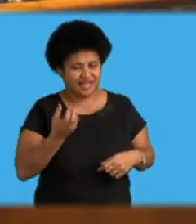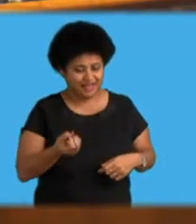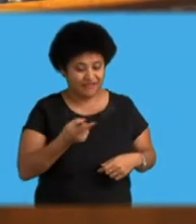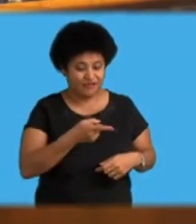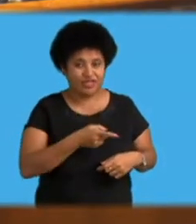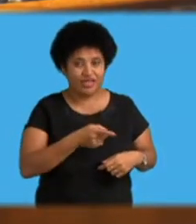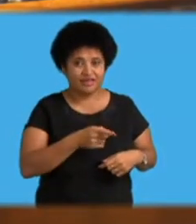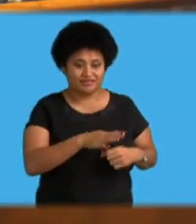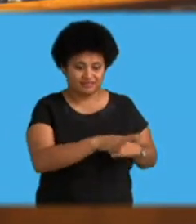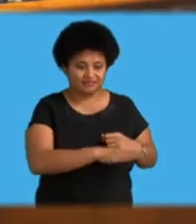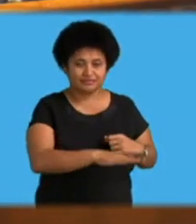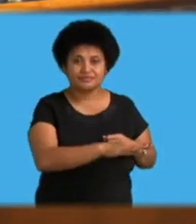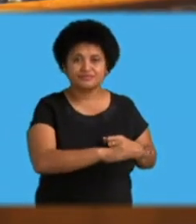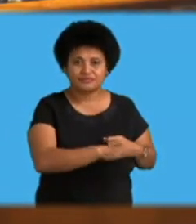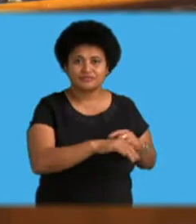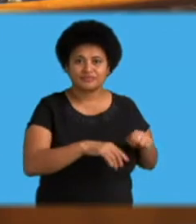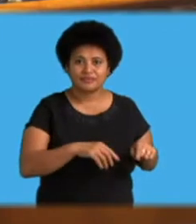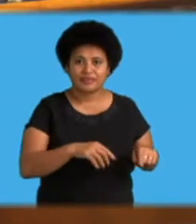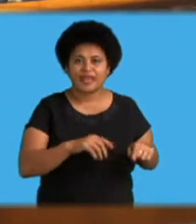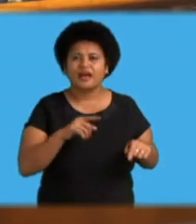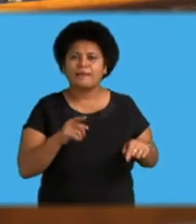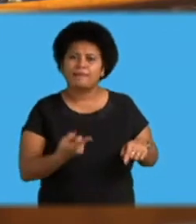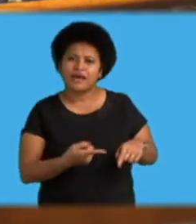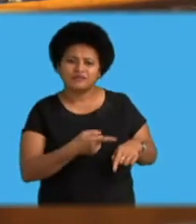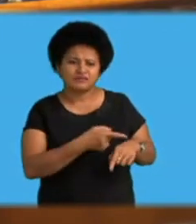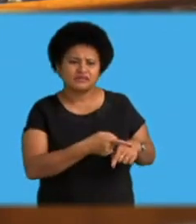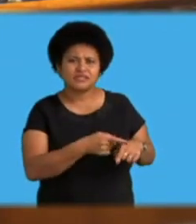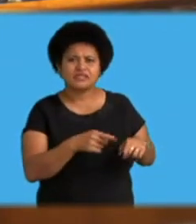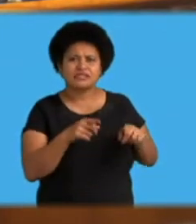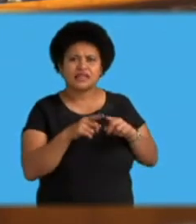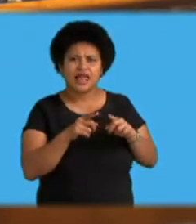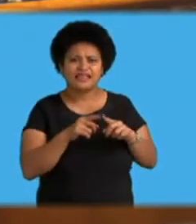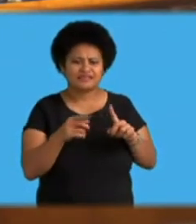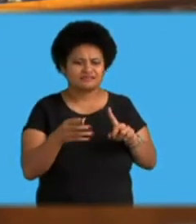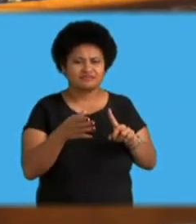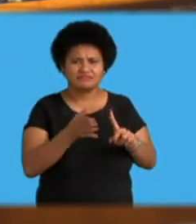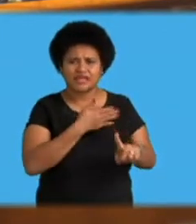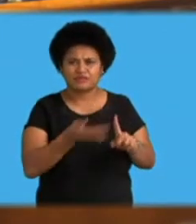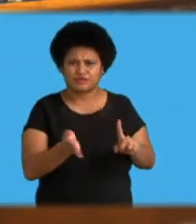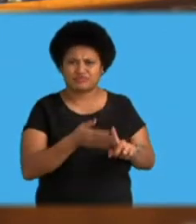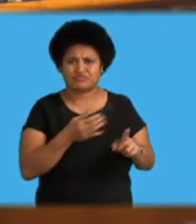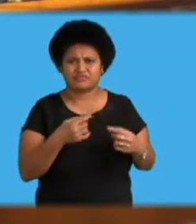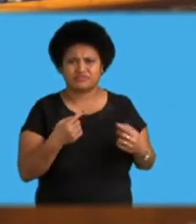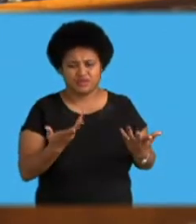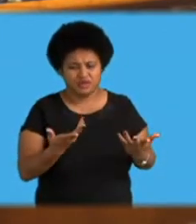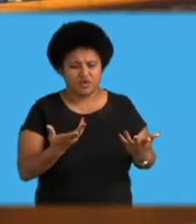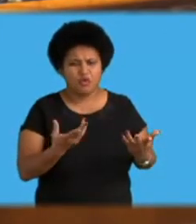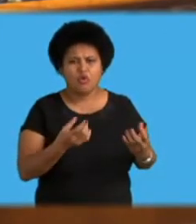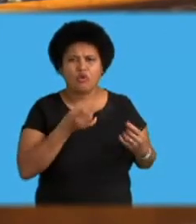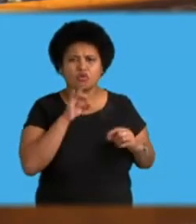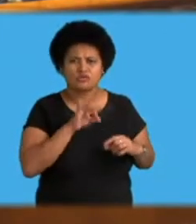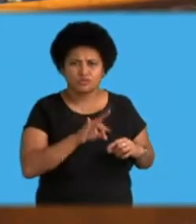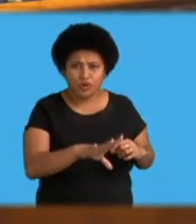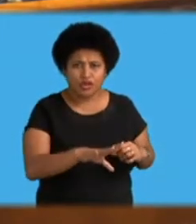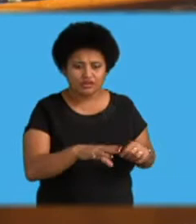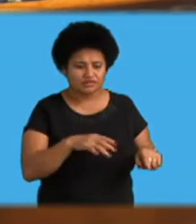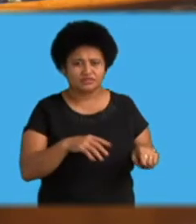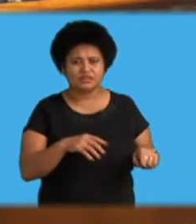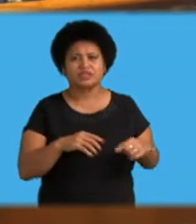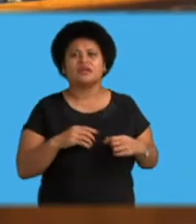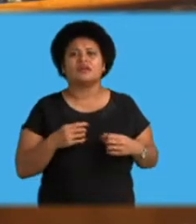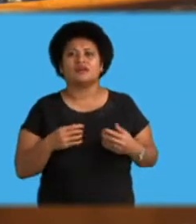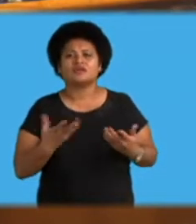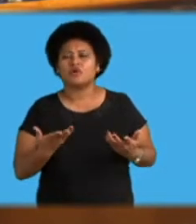sites are being desecrated in some degree by the developer. Is there anything within the ministry that